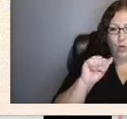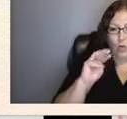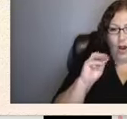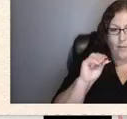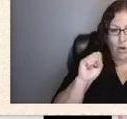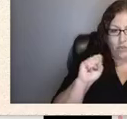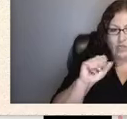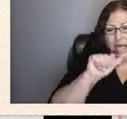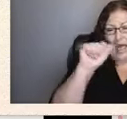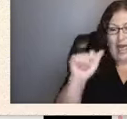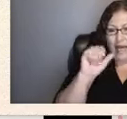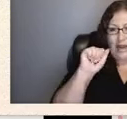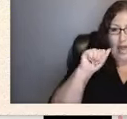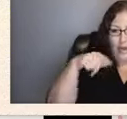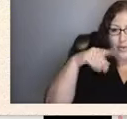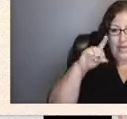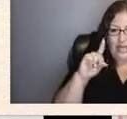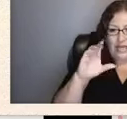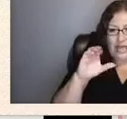liesl.ramos@apdcares.org. That's